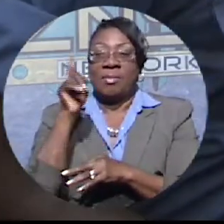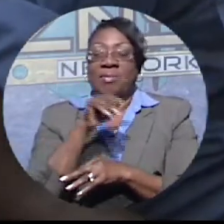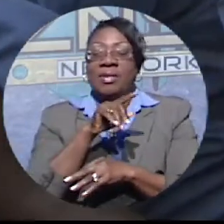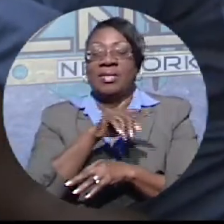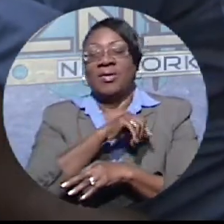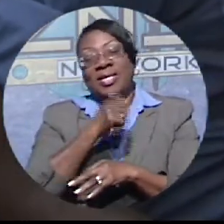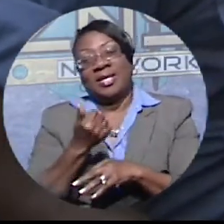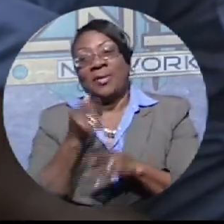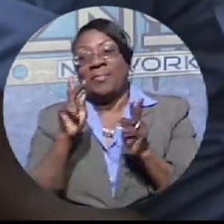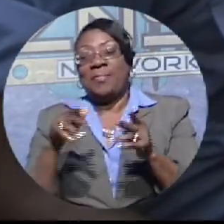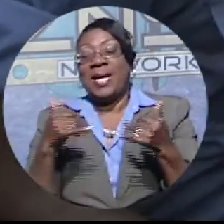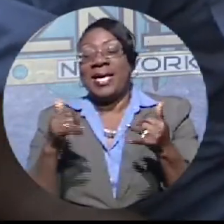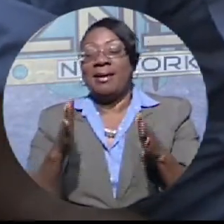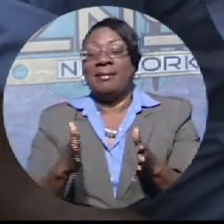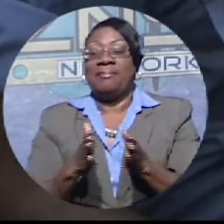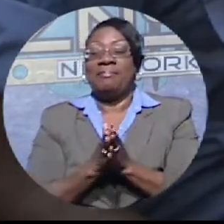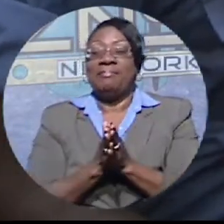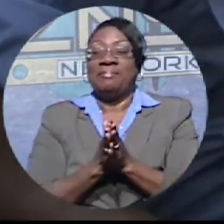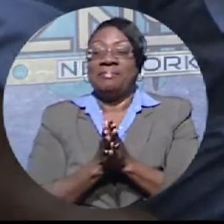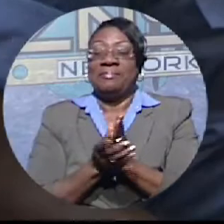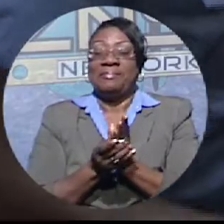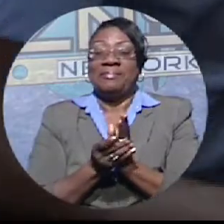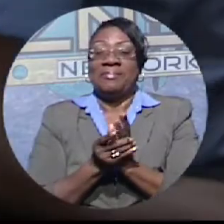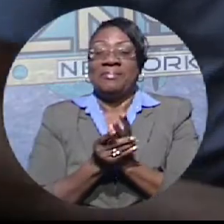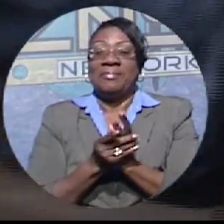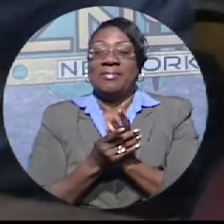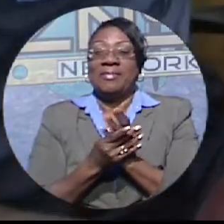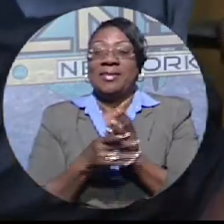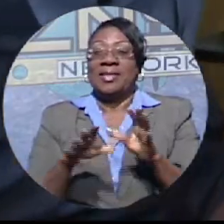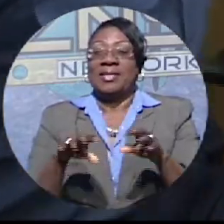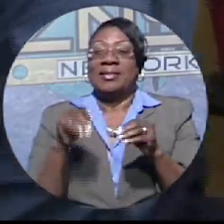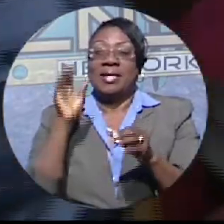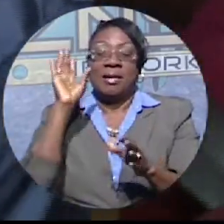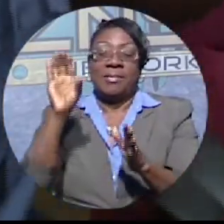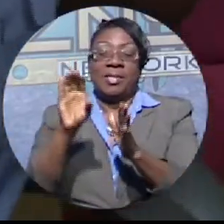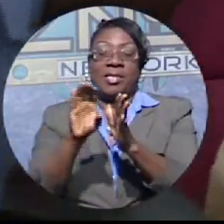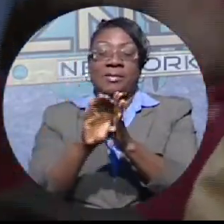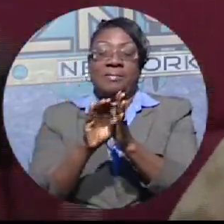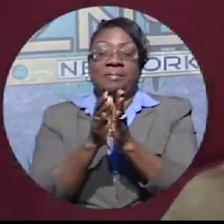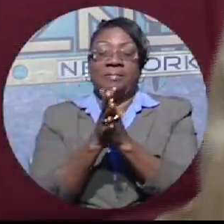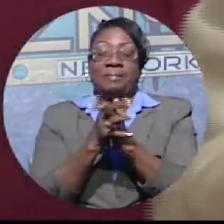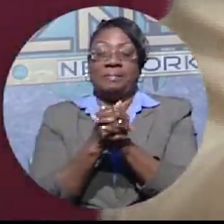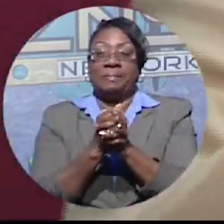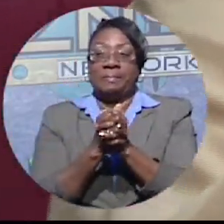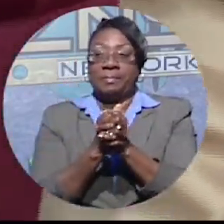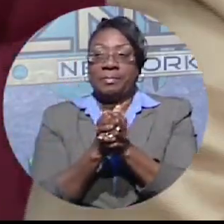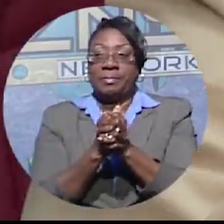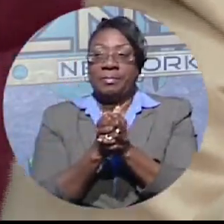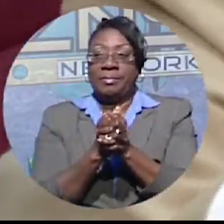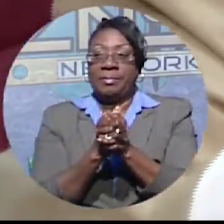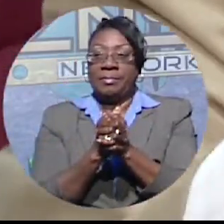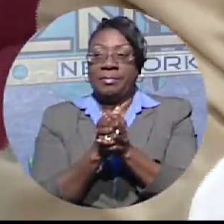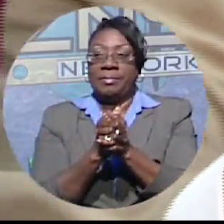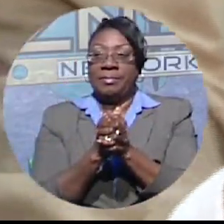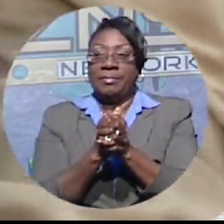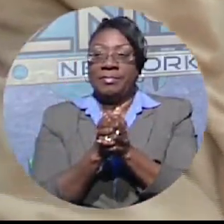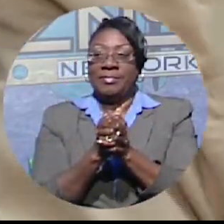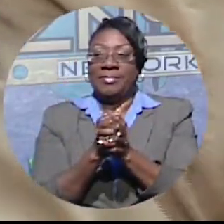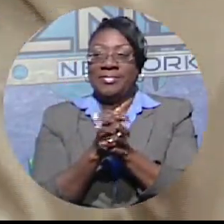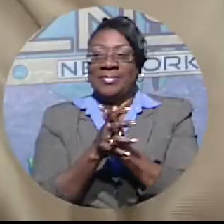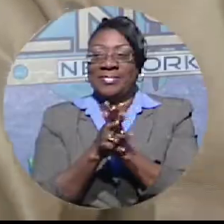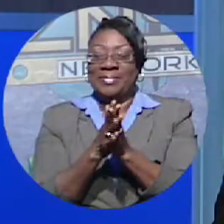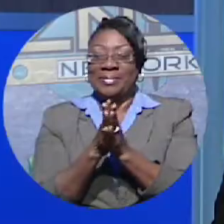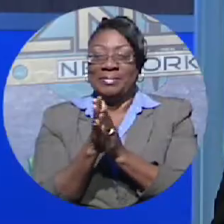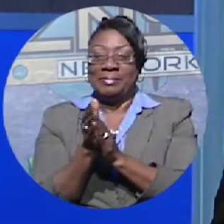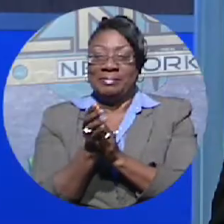My voice speaks for their voice. See, Huh? let's take a picture That of this. means nothing to me. boys. What we will do on the court. Let us get on the court. That's the